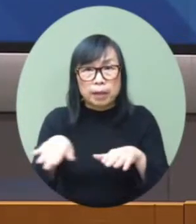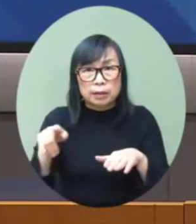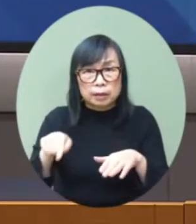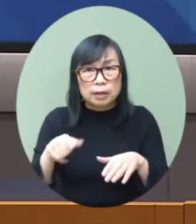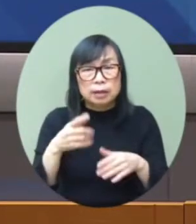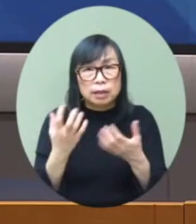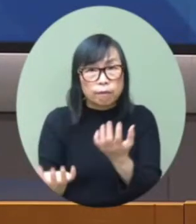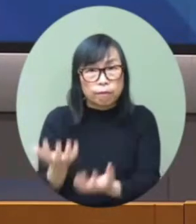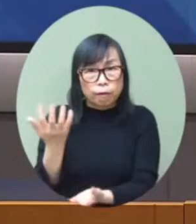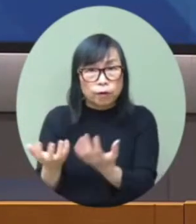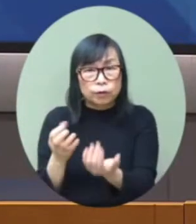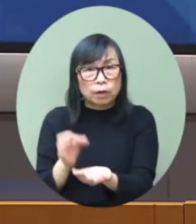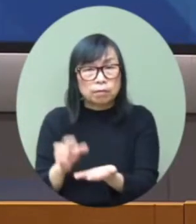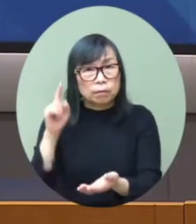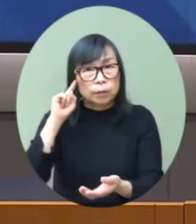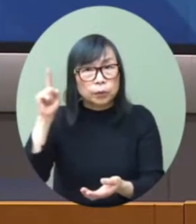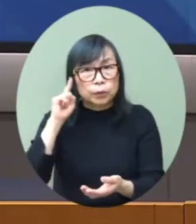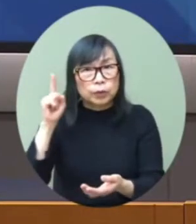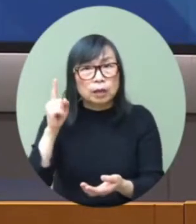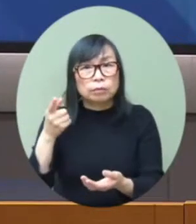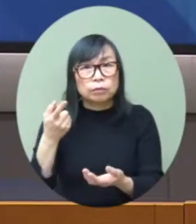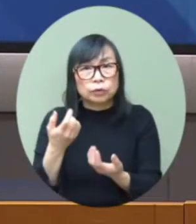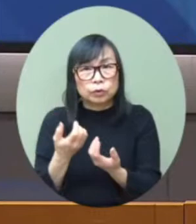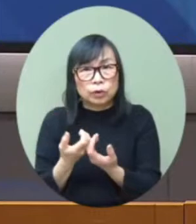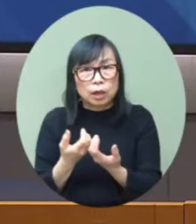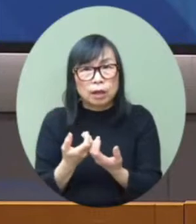Chung, Fushan.